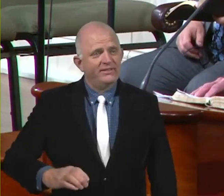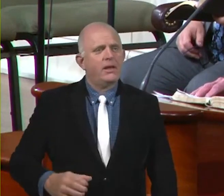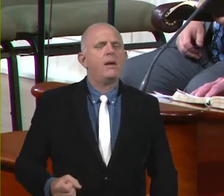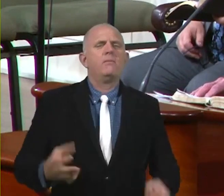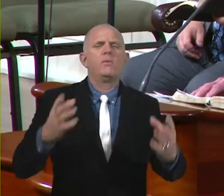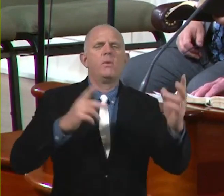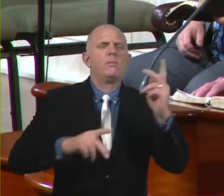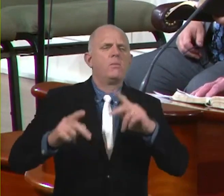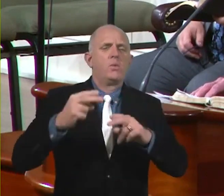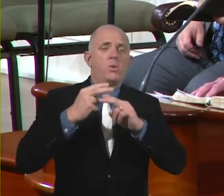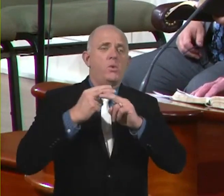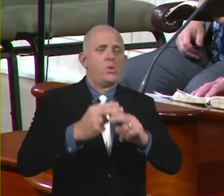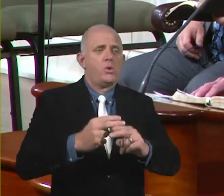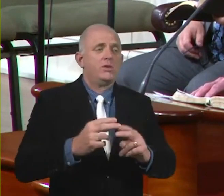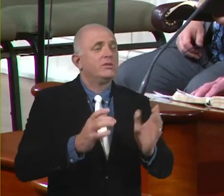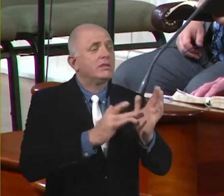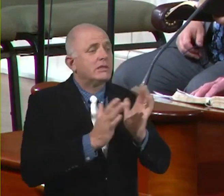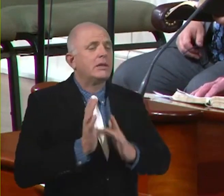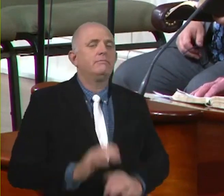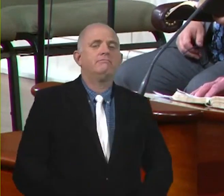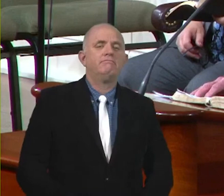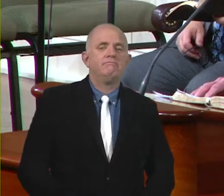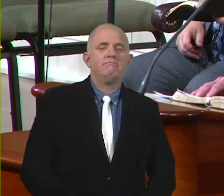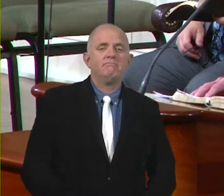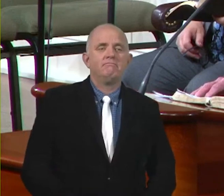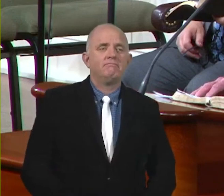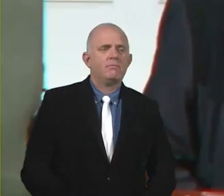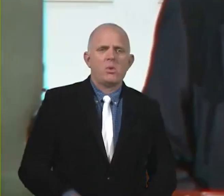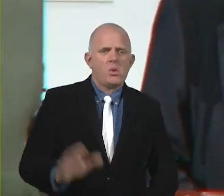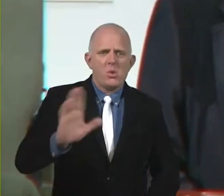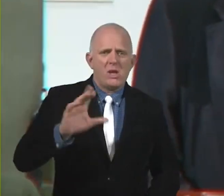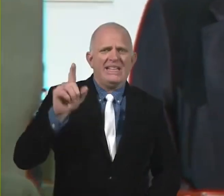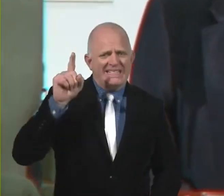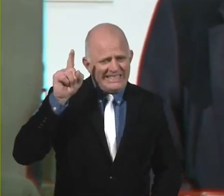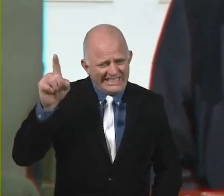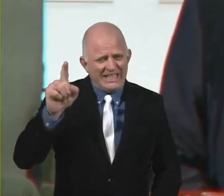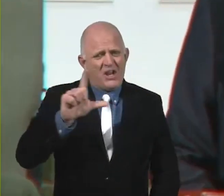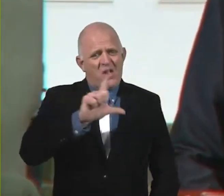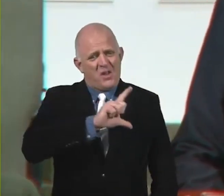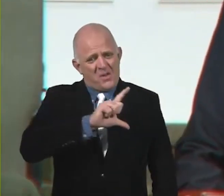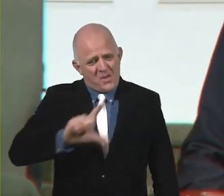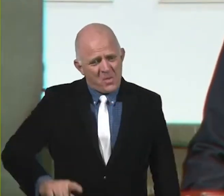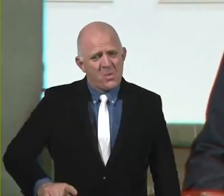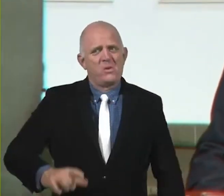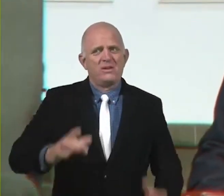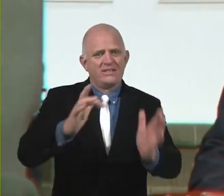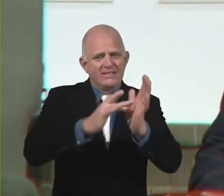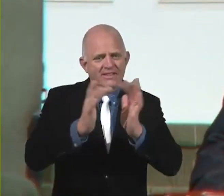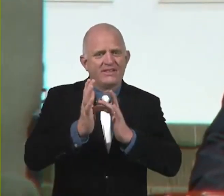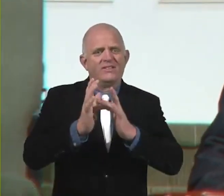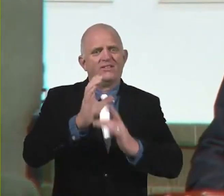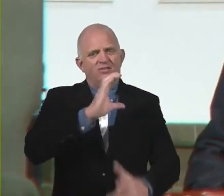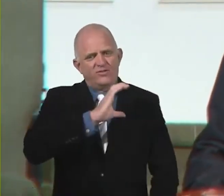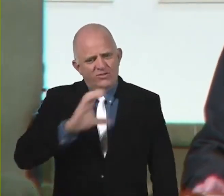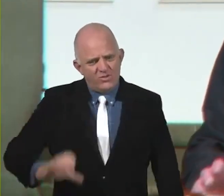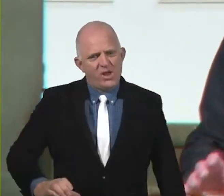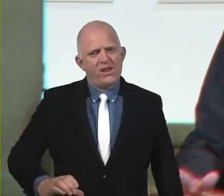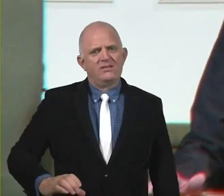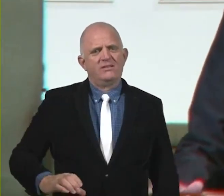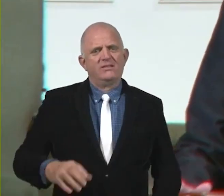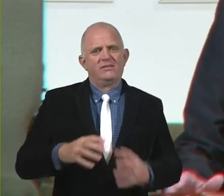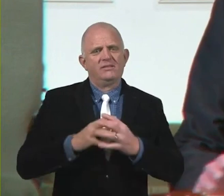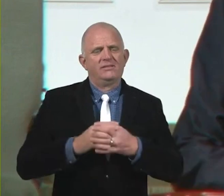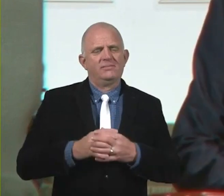him, yeah, Jesus. No, he's the Lord Jesus Christ. One of the things that